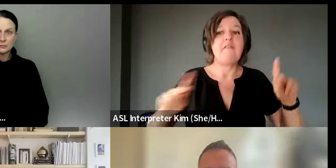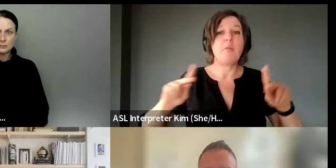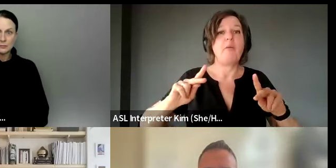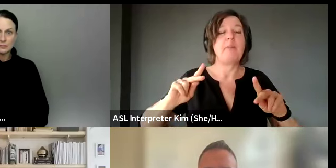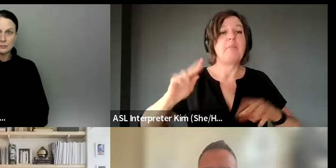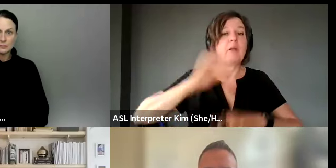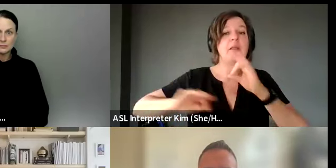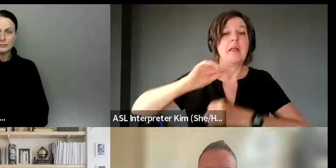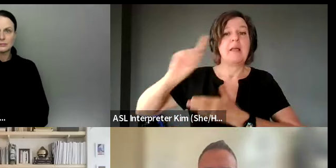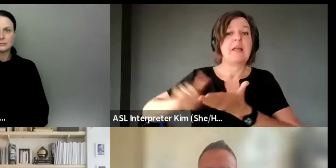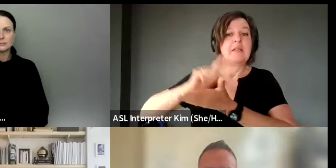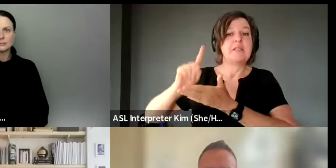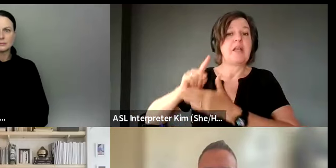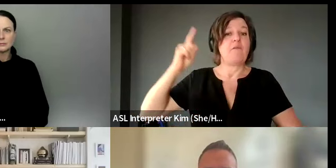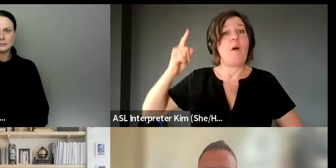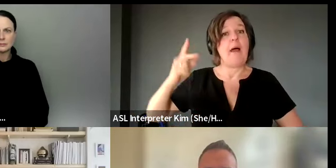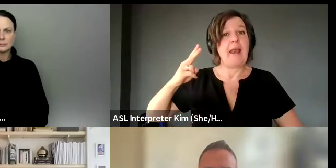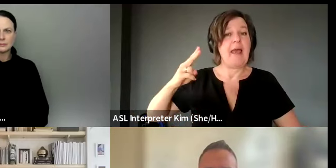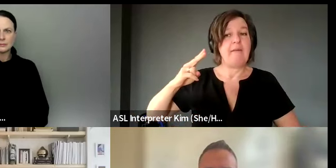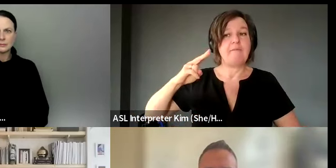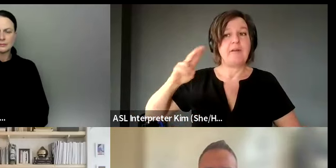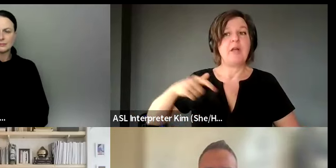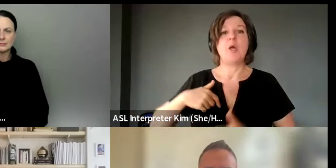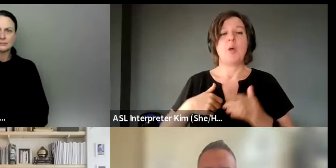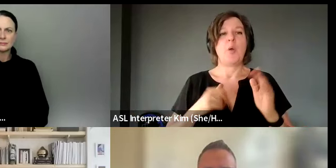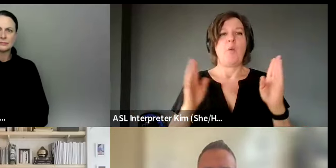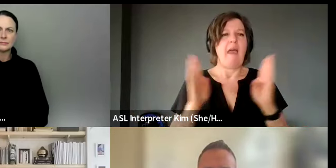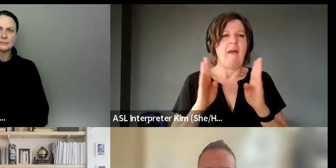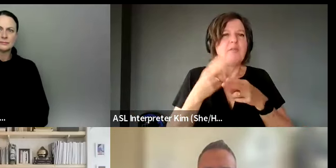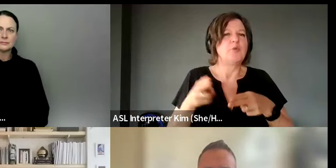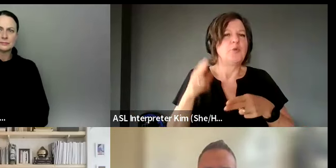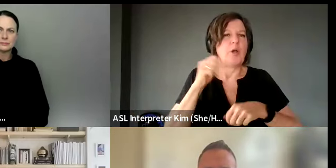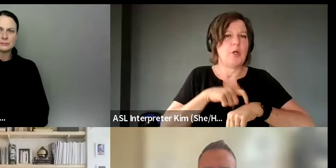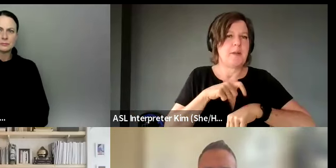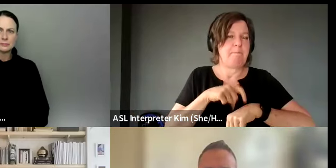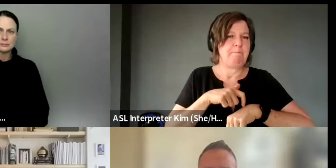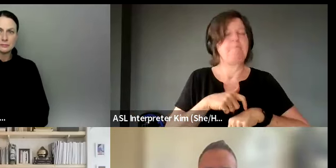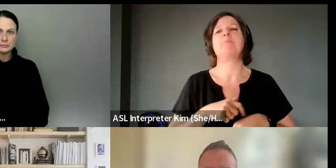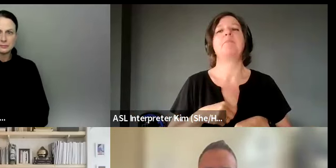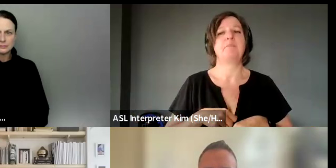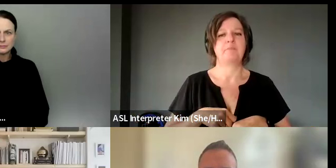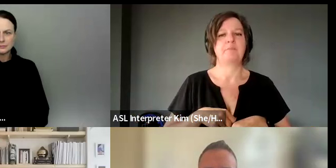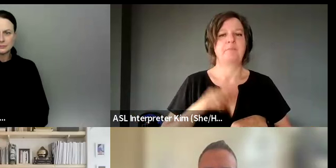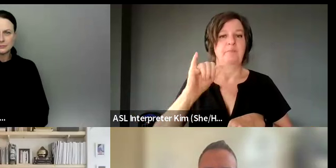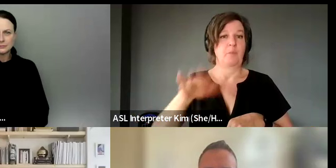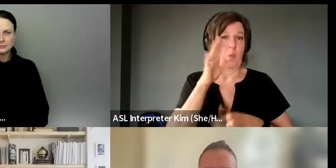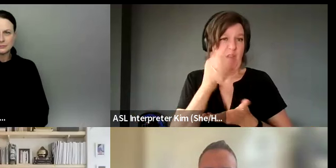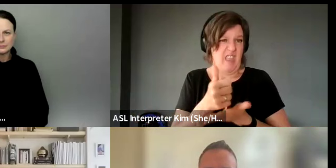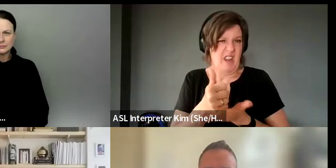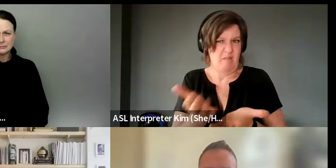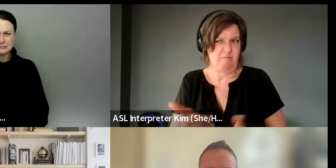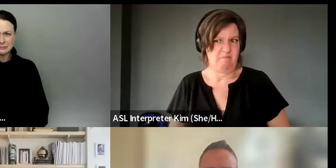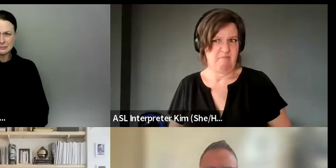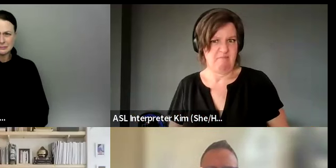1.5 hour, Milan and Sandeep, we can have them for a smaller time duration. Wouldn't that help?